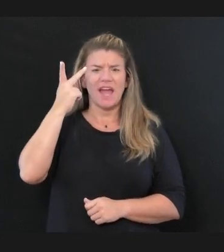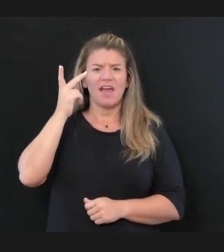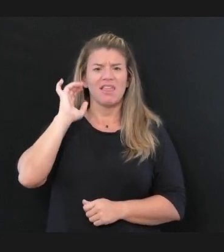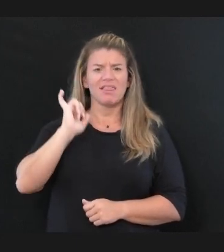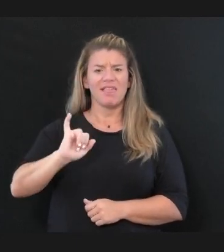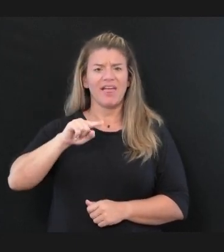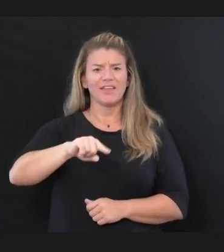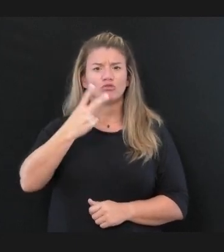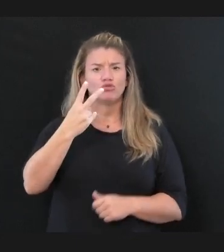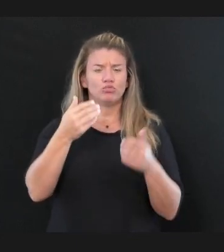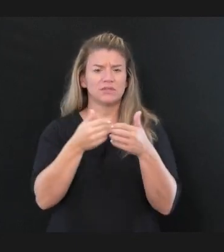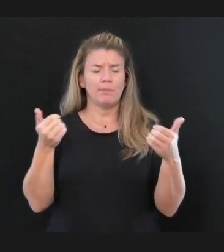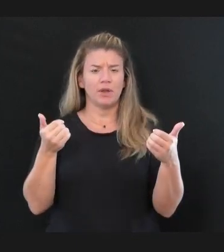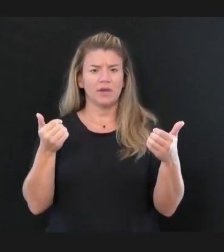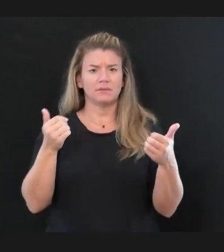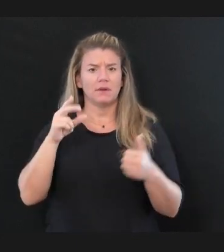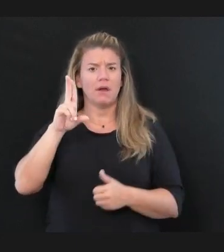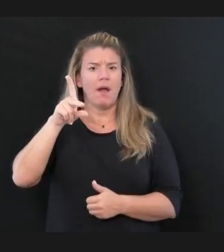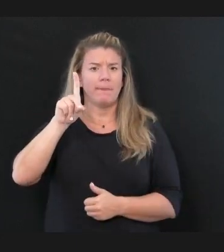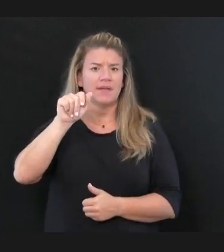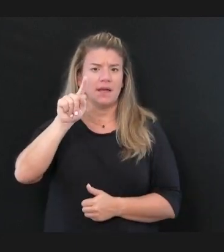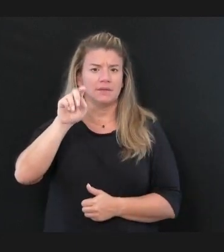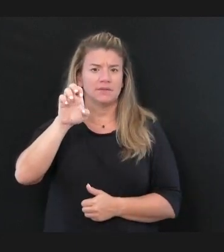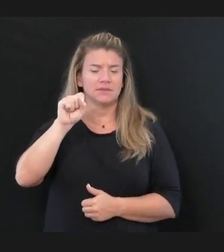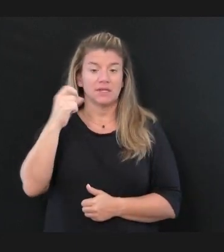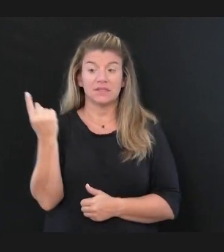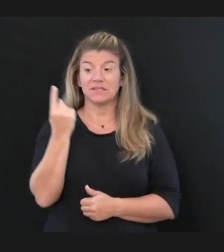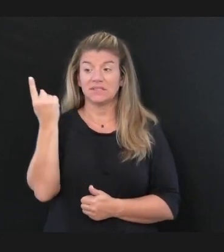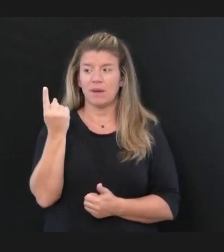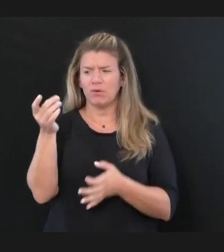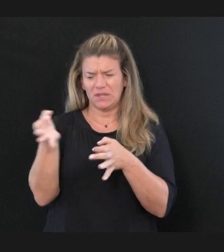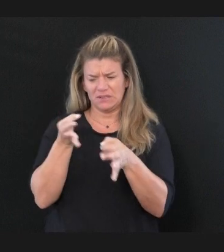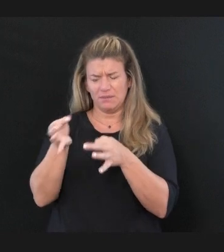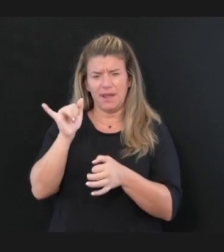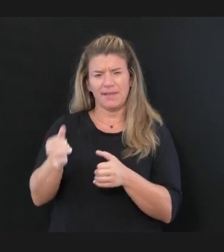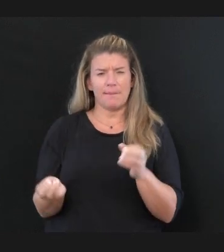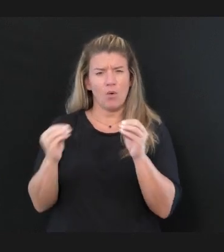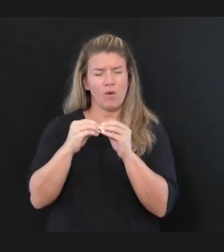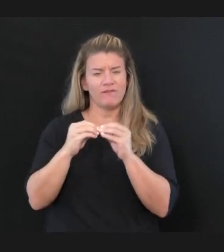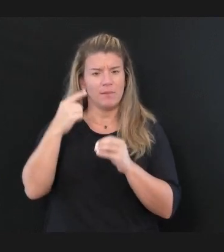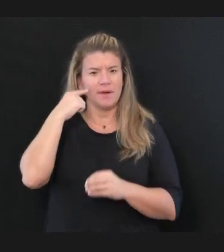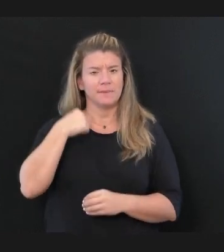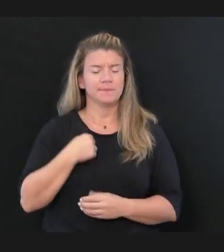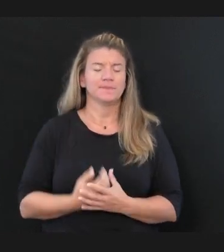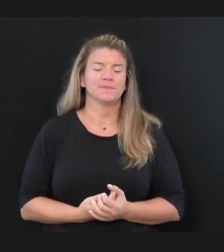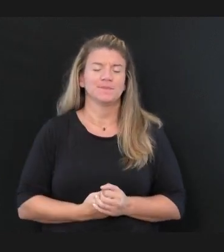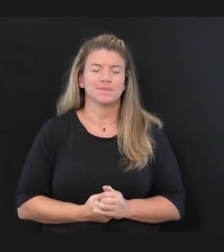these are two different updates? Can somebody explain that a little bit further? Thank you.